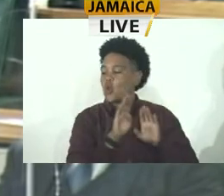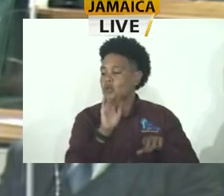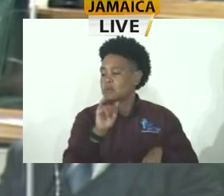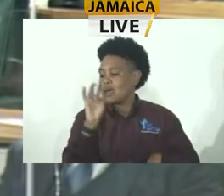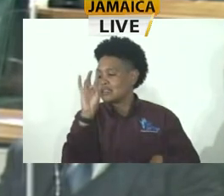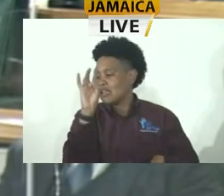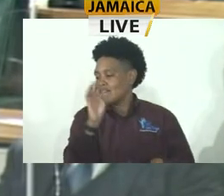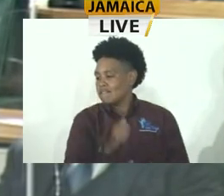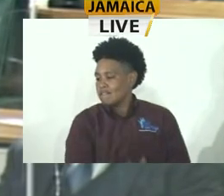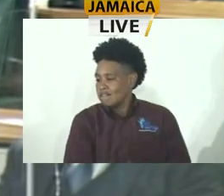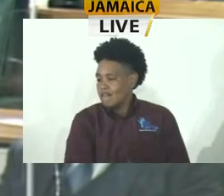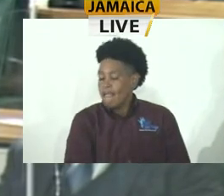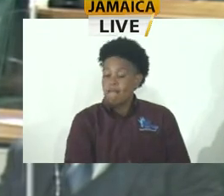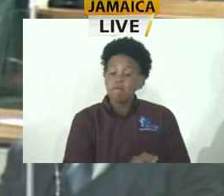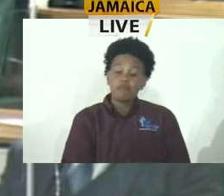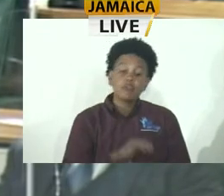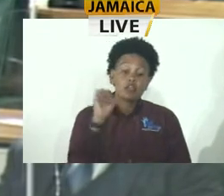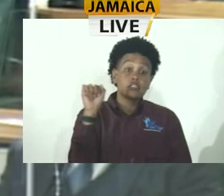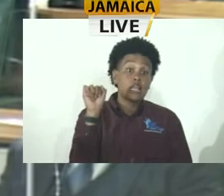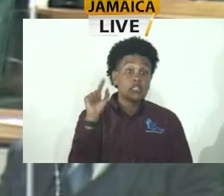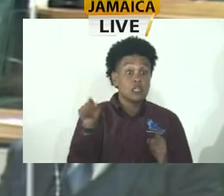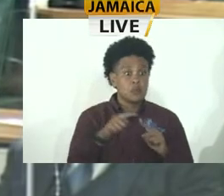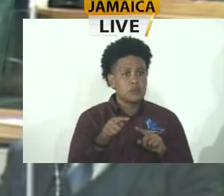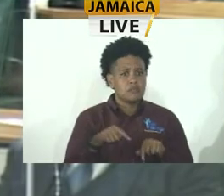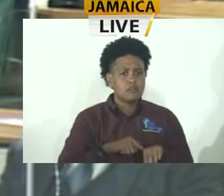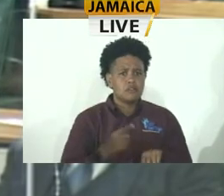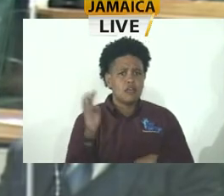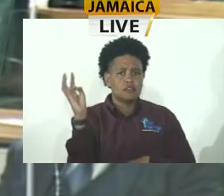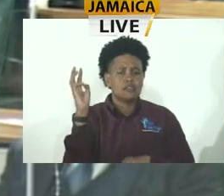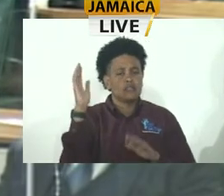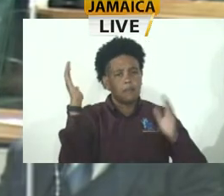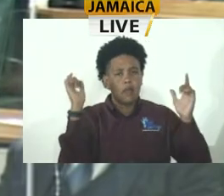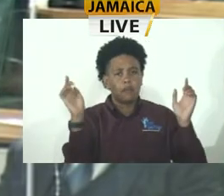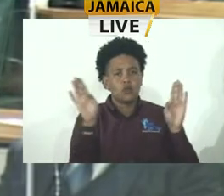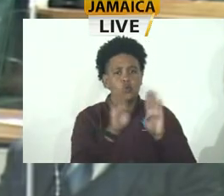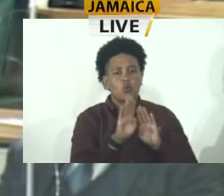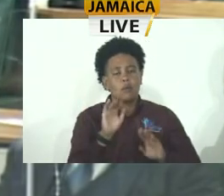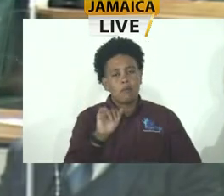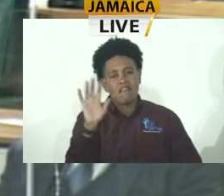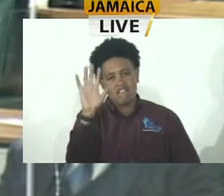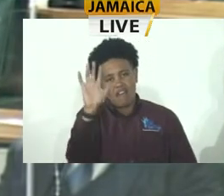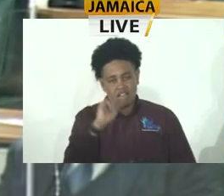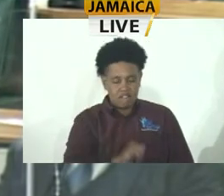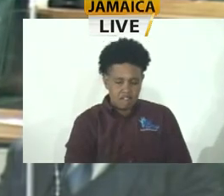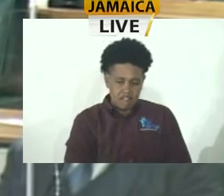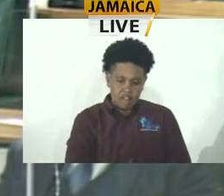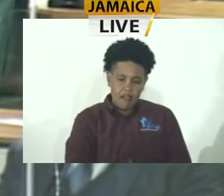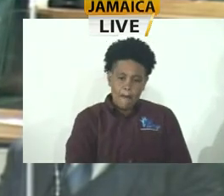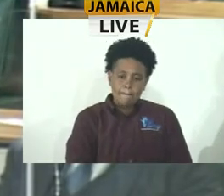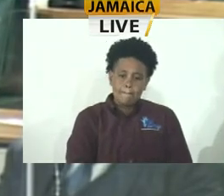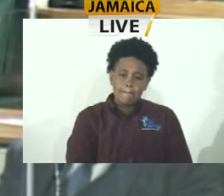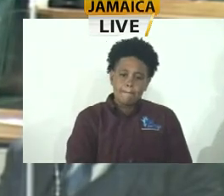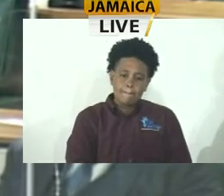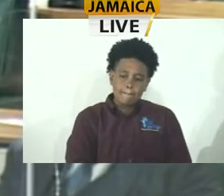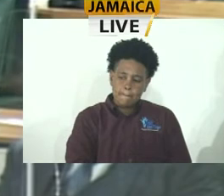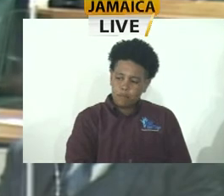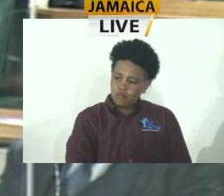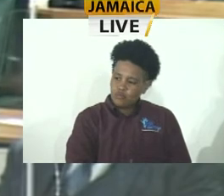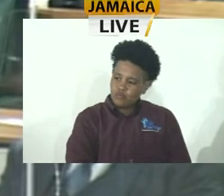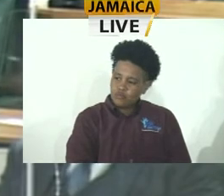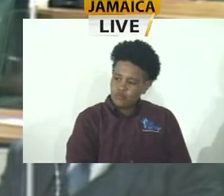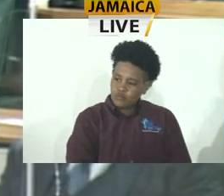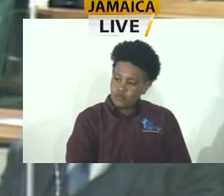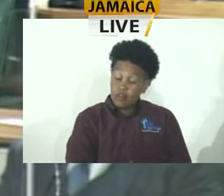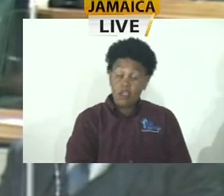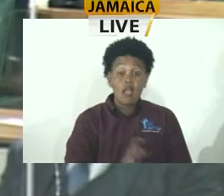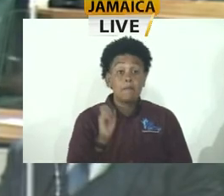p.m on saturdays when the curfew starts at 6 00 p.m markets must close at 5 00 pm